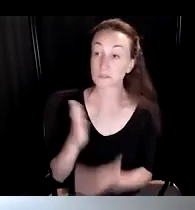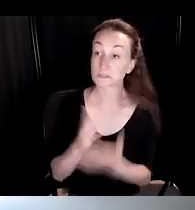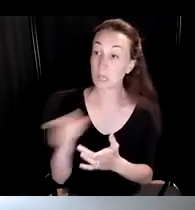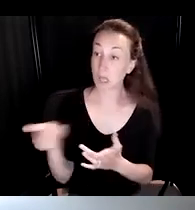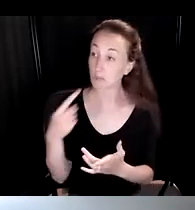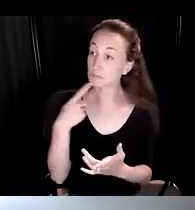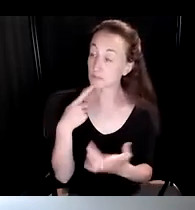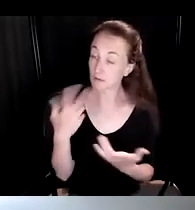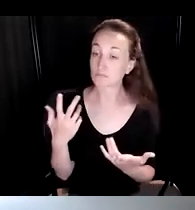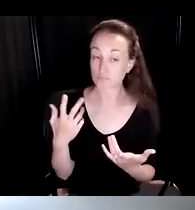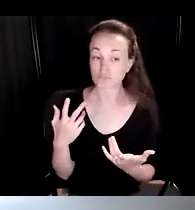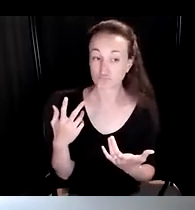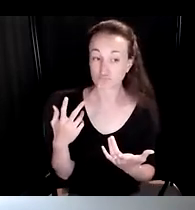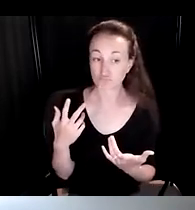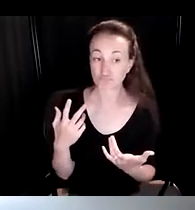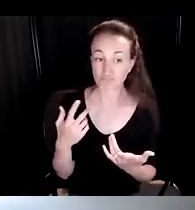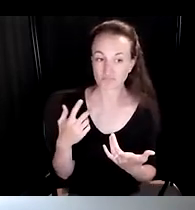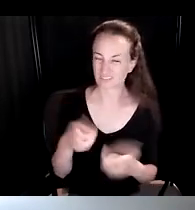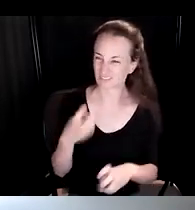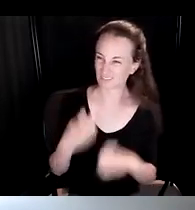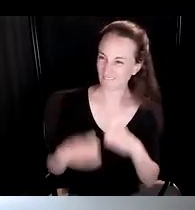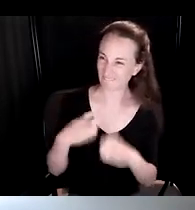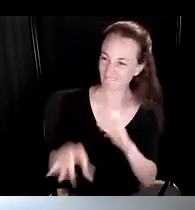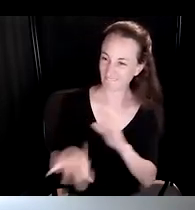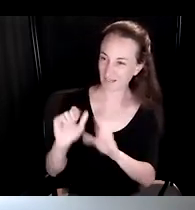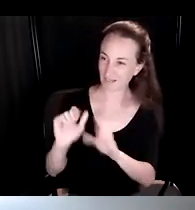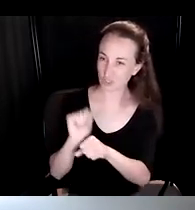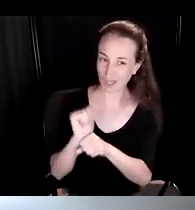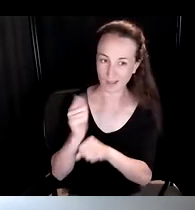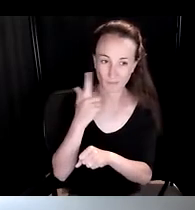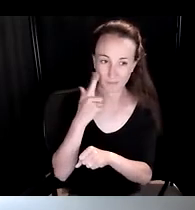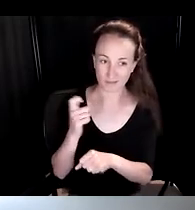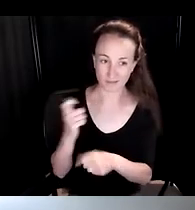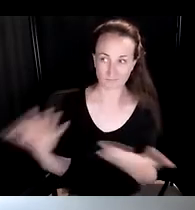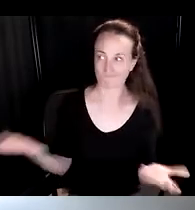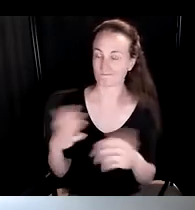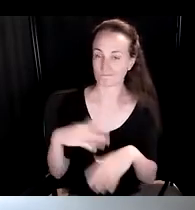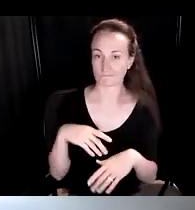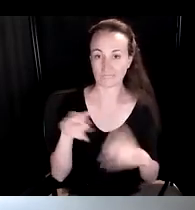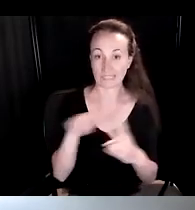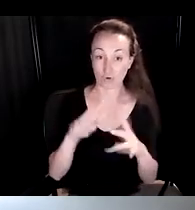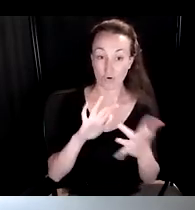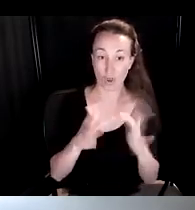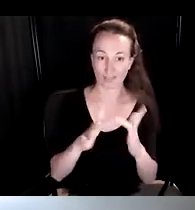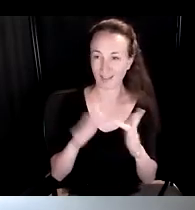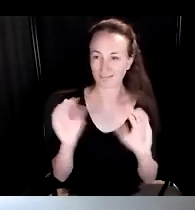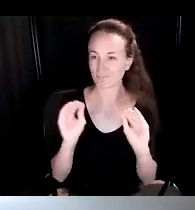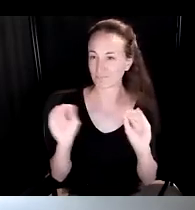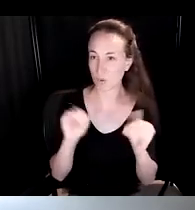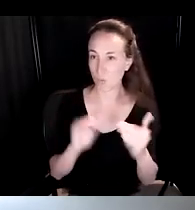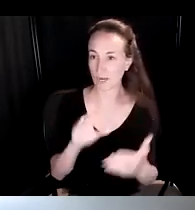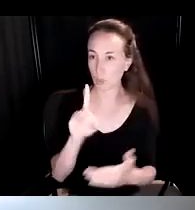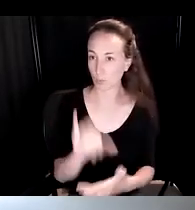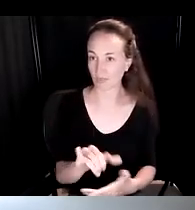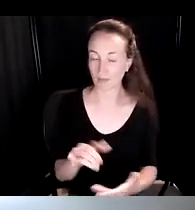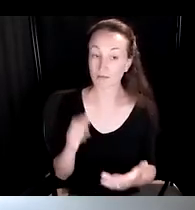that it was difficult finding a job. They had to apply online. They didn't have an internet or a way to do that. Some mentioned that they